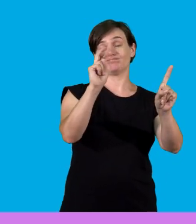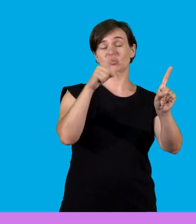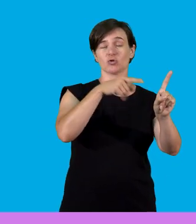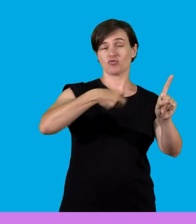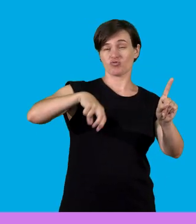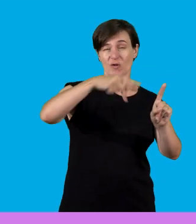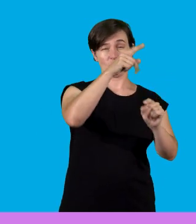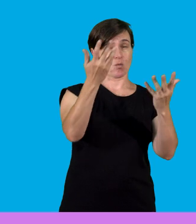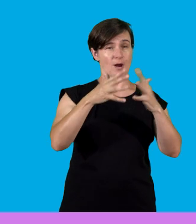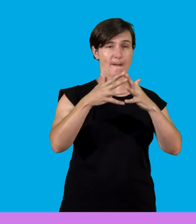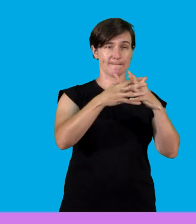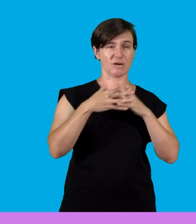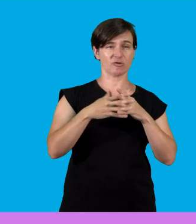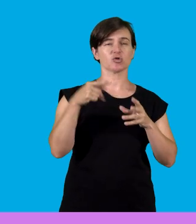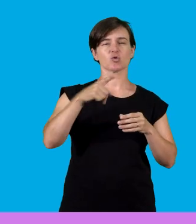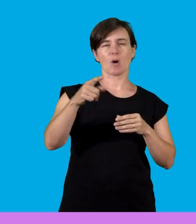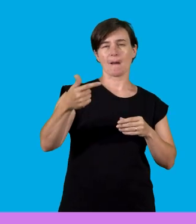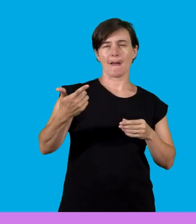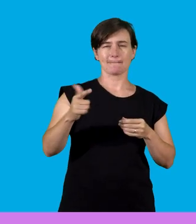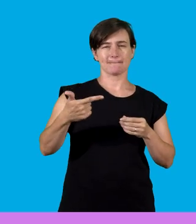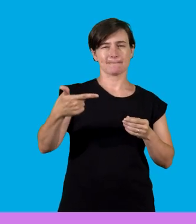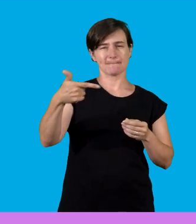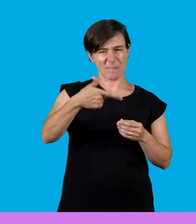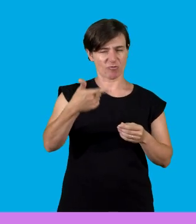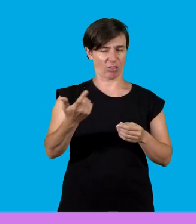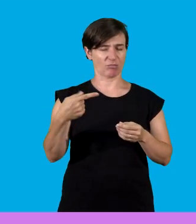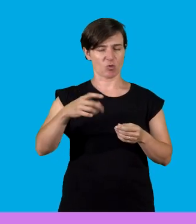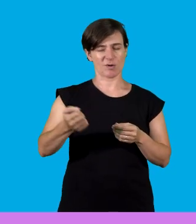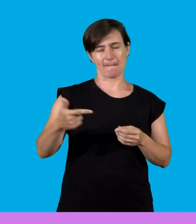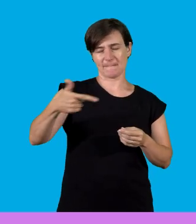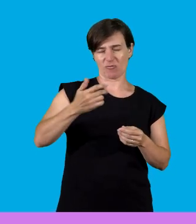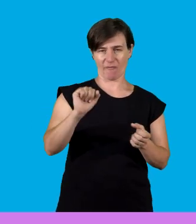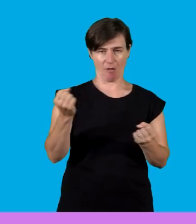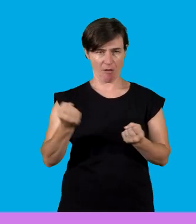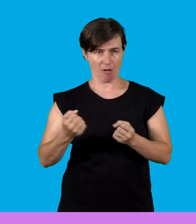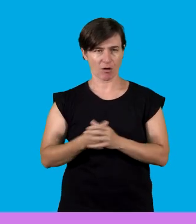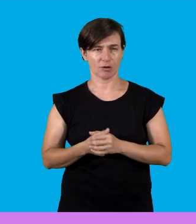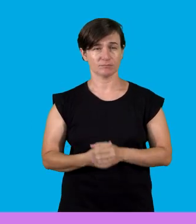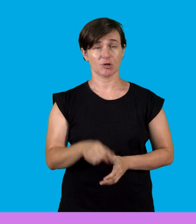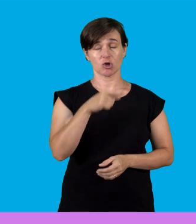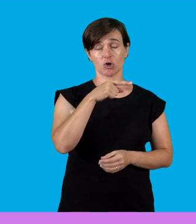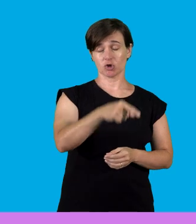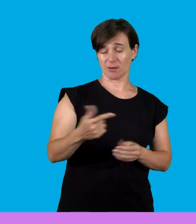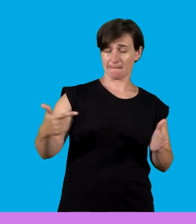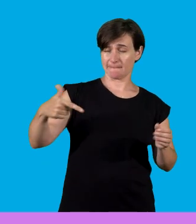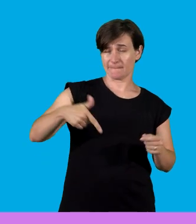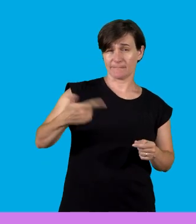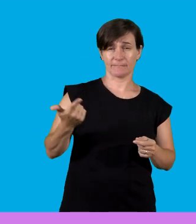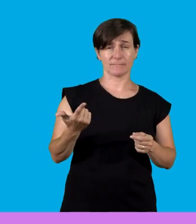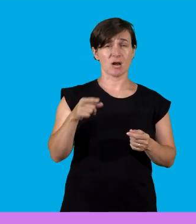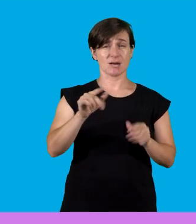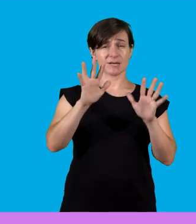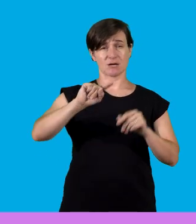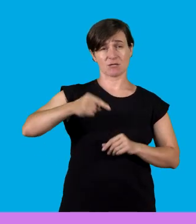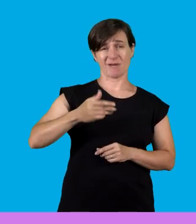USA. At a garage, she filled up her car. If she received 10.52